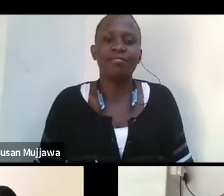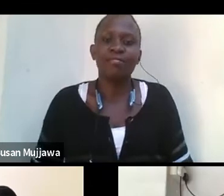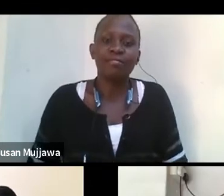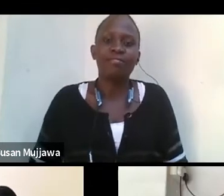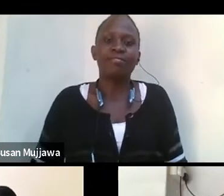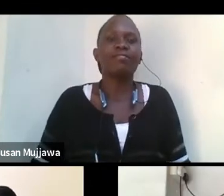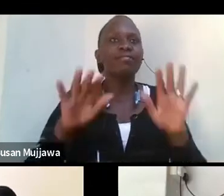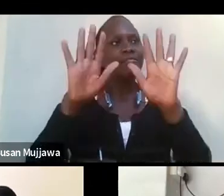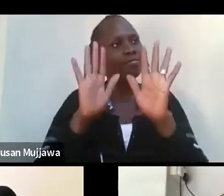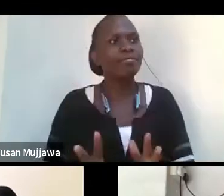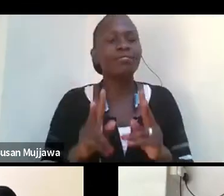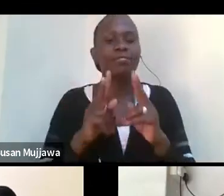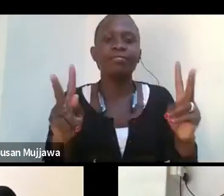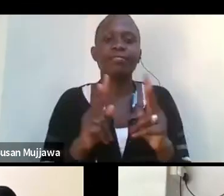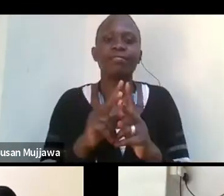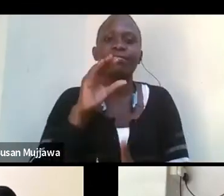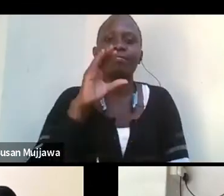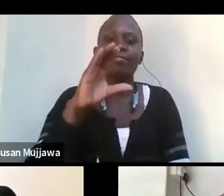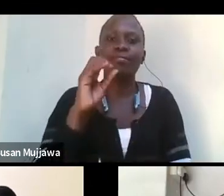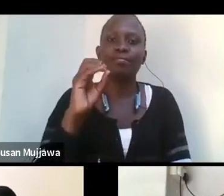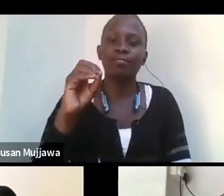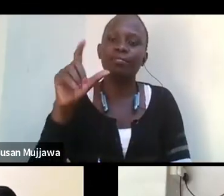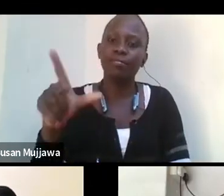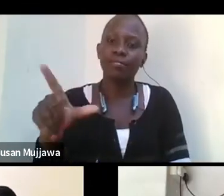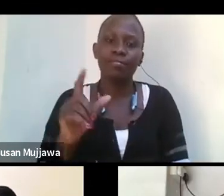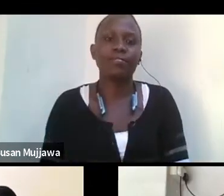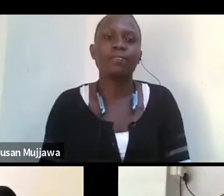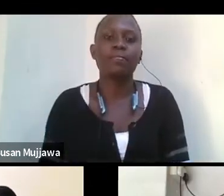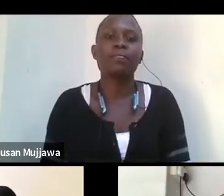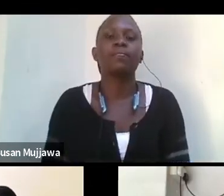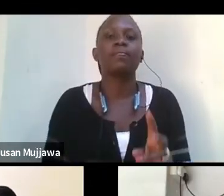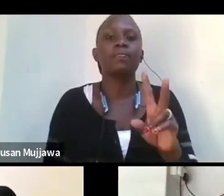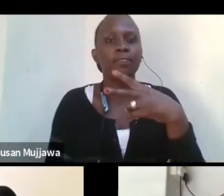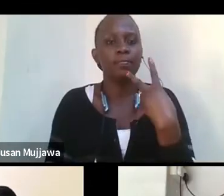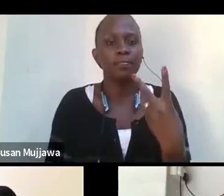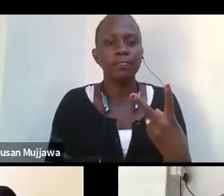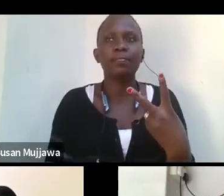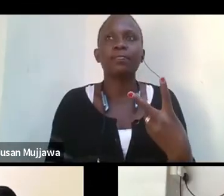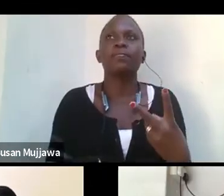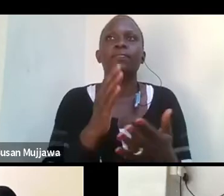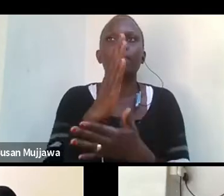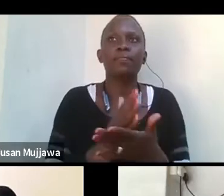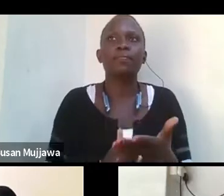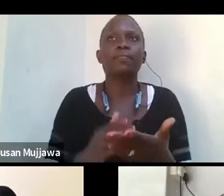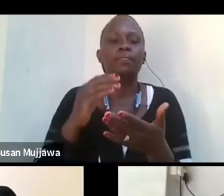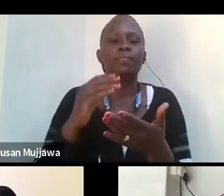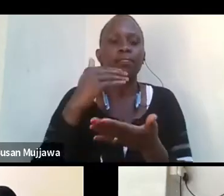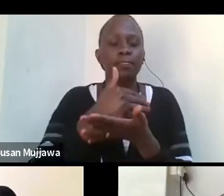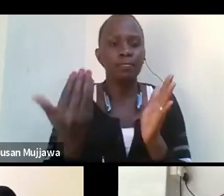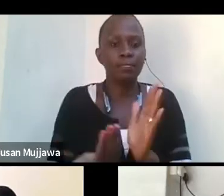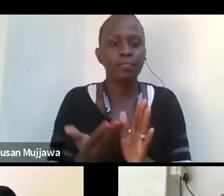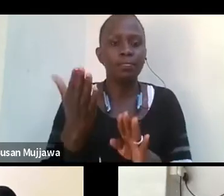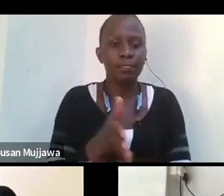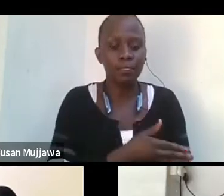The second one, there are some sectors that were definitely on the deathbed if they didn't look